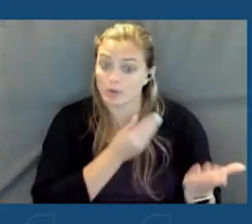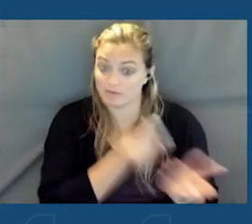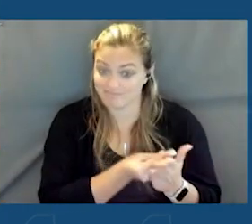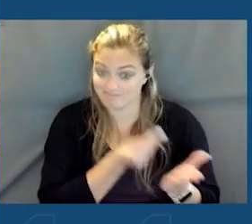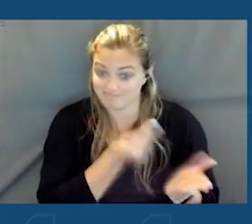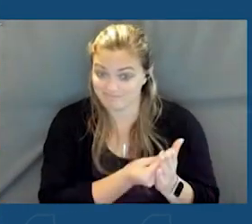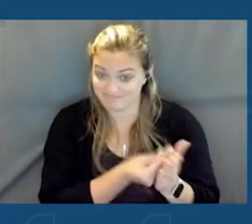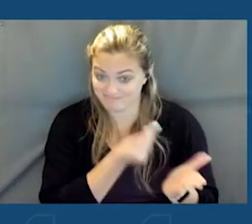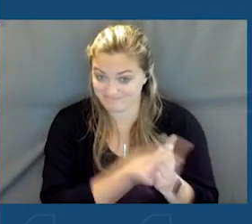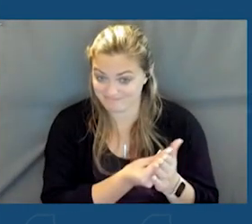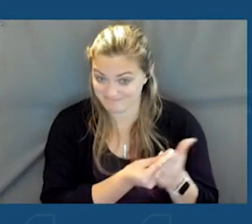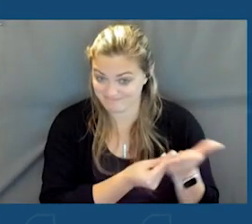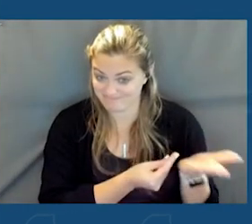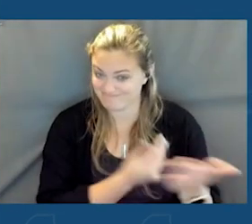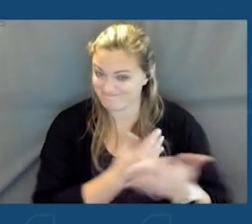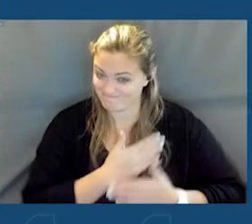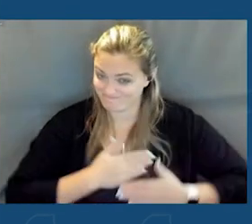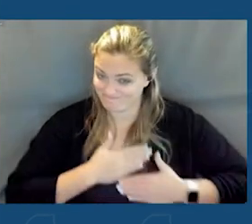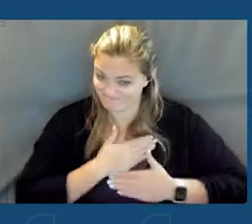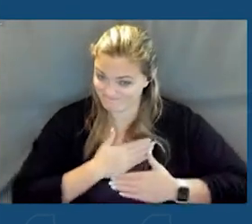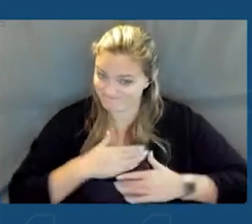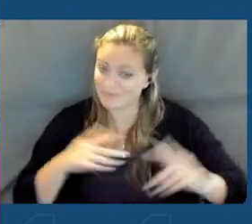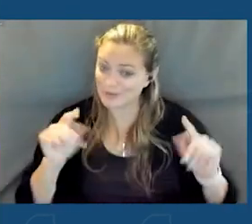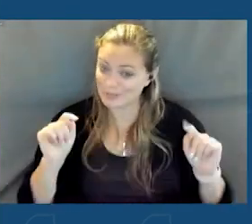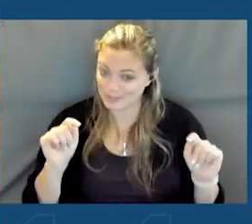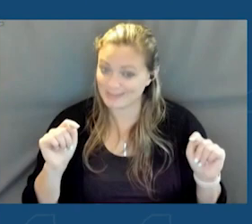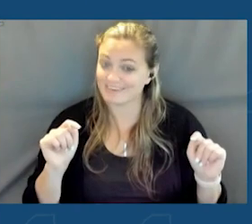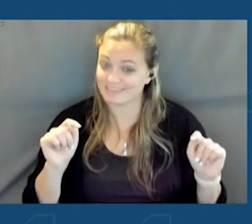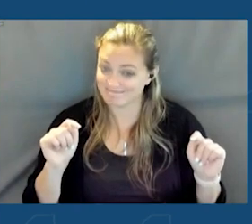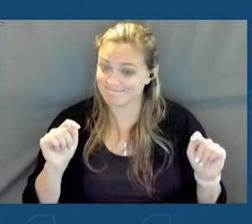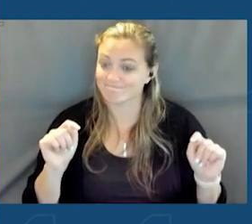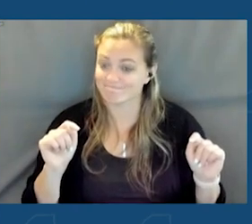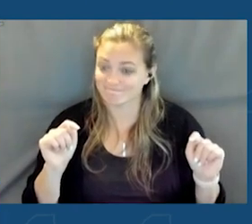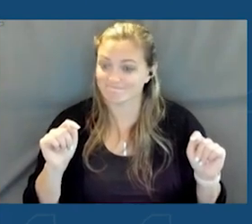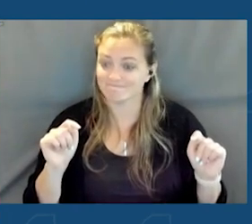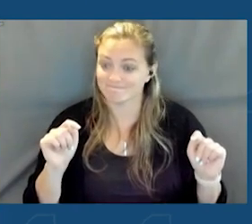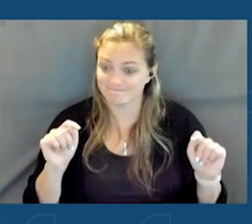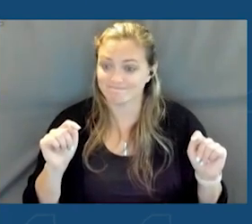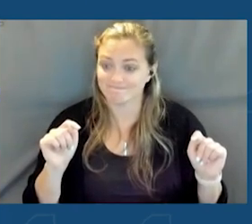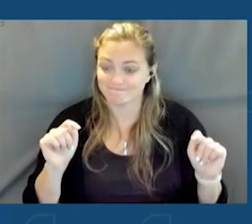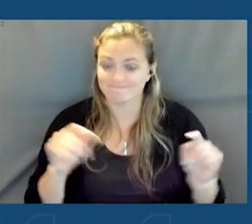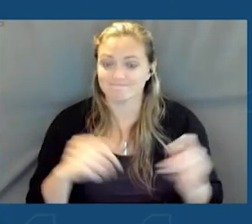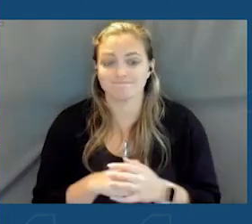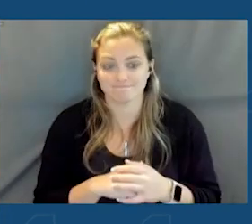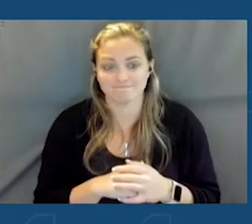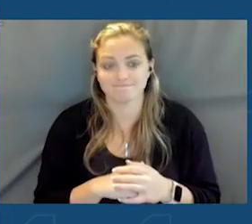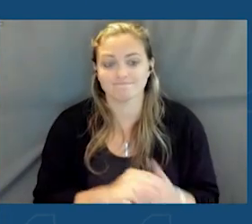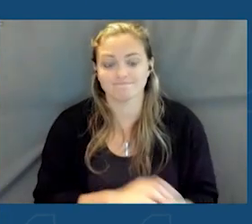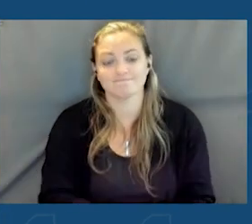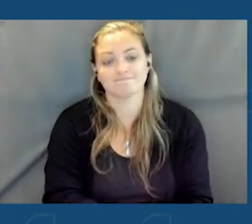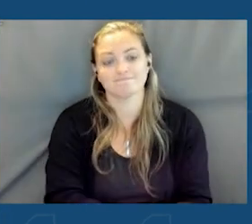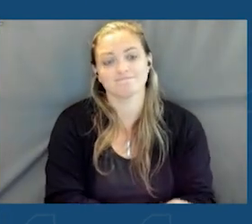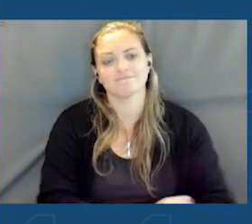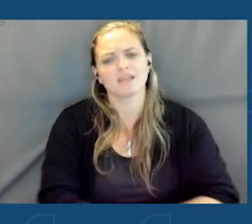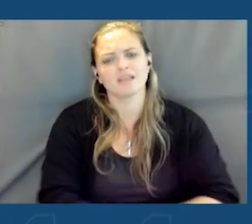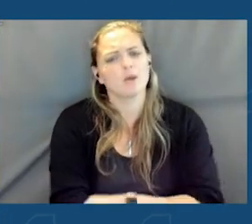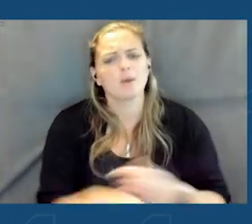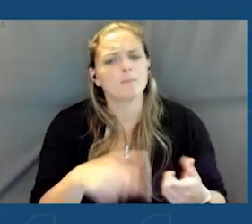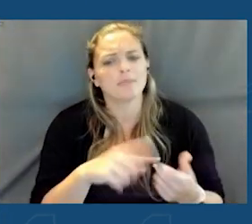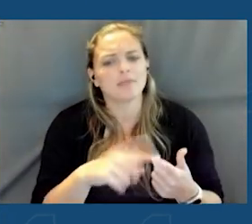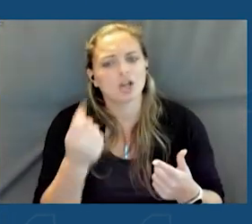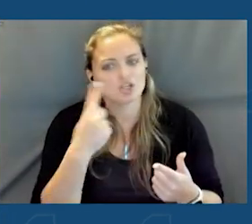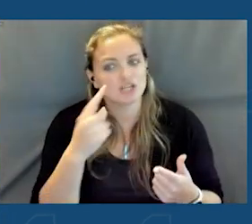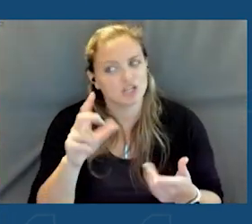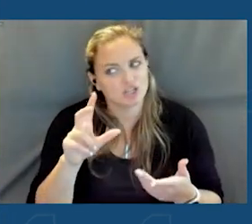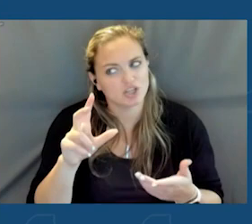And we are so appreciative of your commitment to the borough. Because there's rhetoric, but then there's investment.